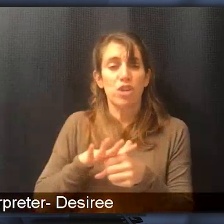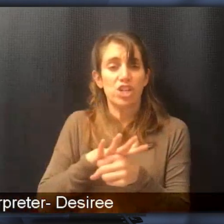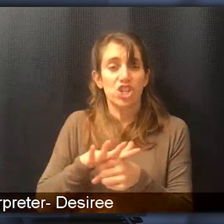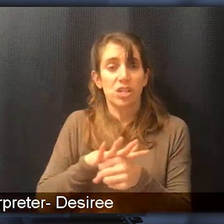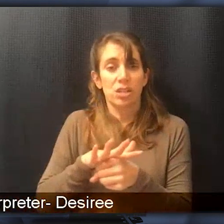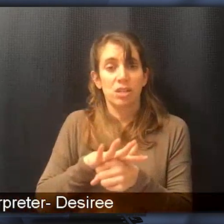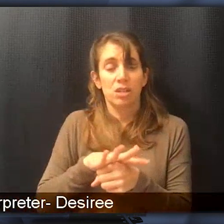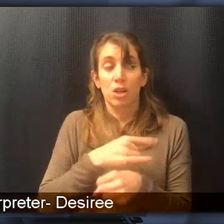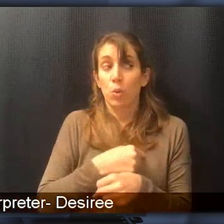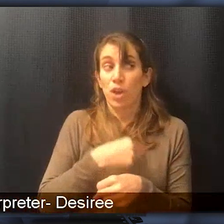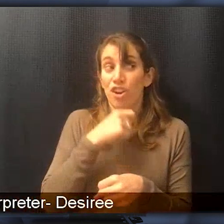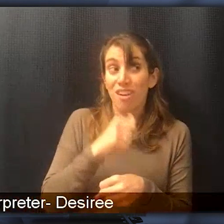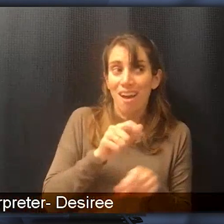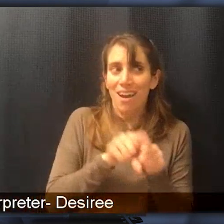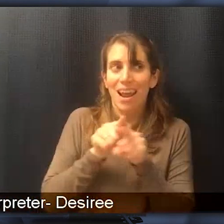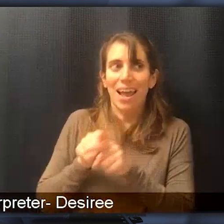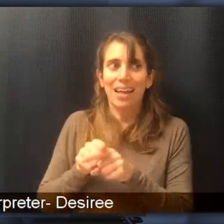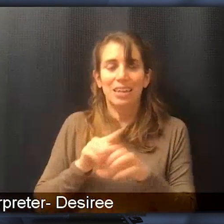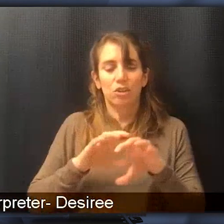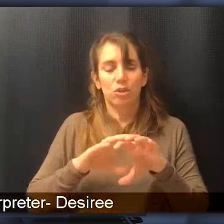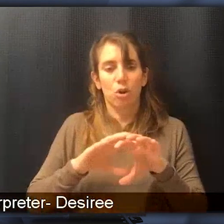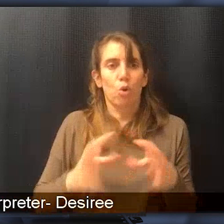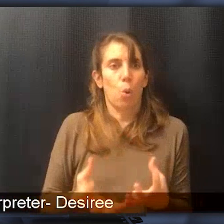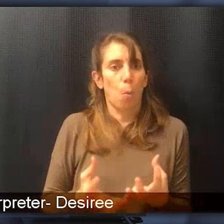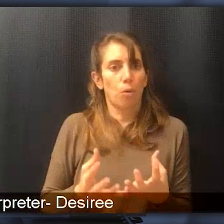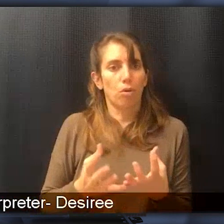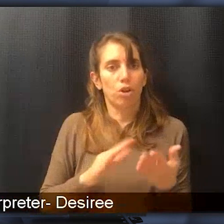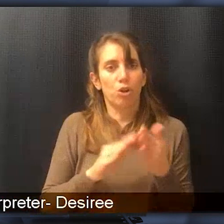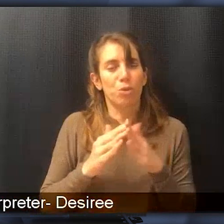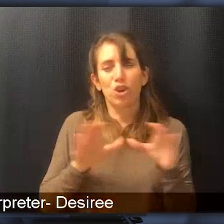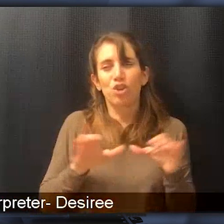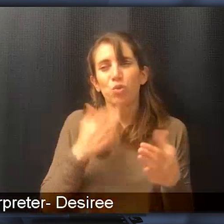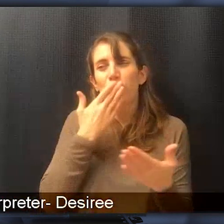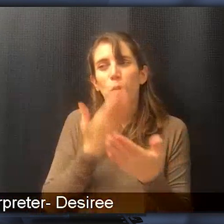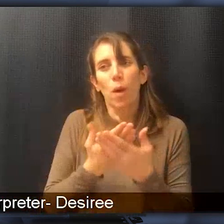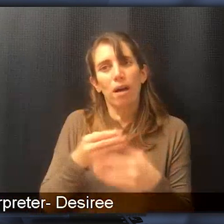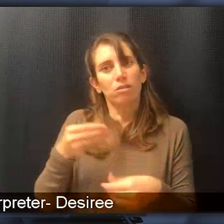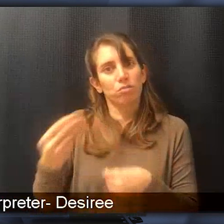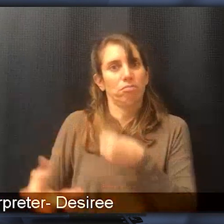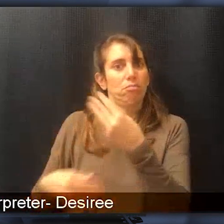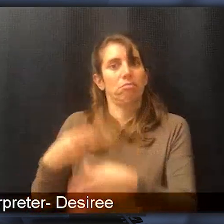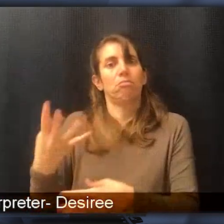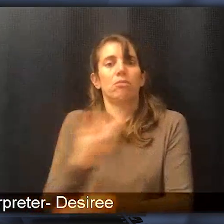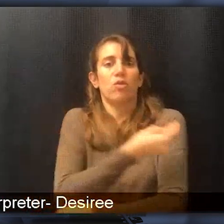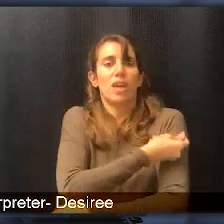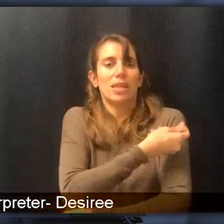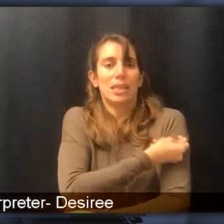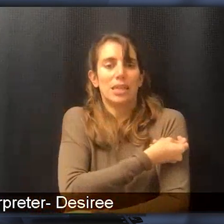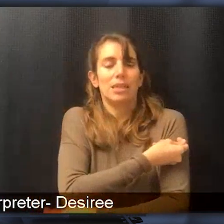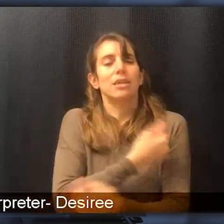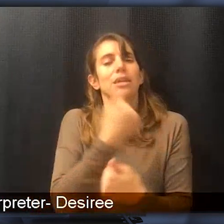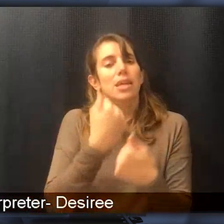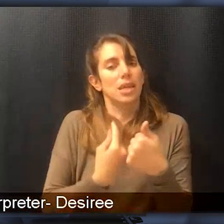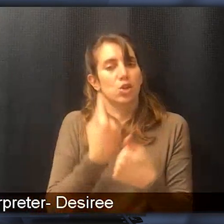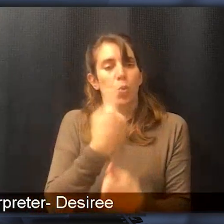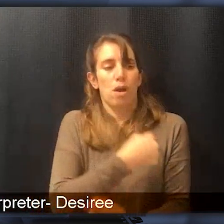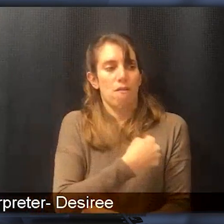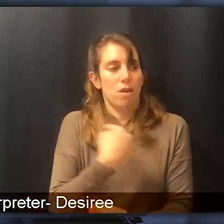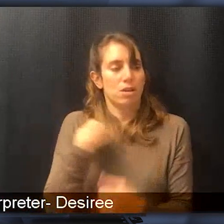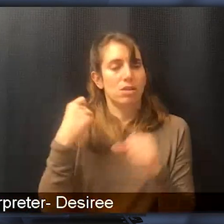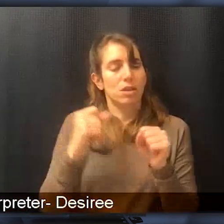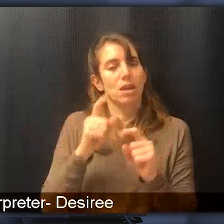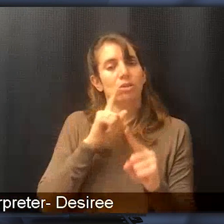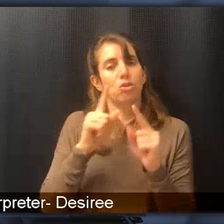global community, doing very well at vaccinating. And so I think, each one of us can talk with people